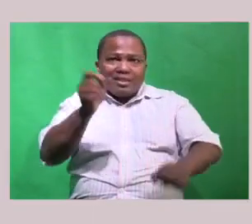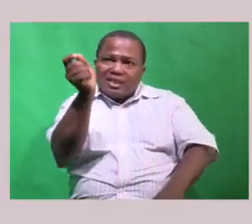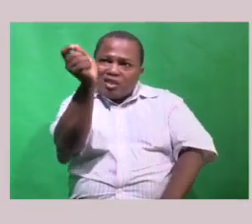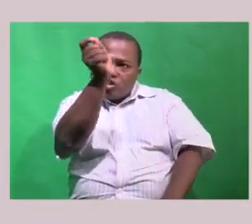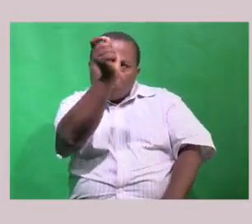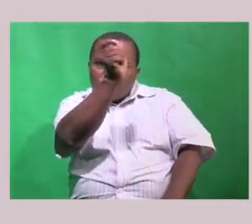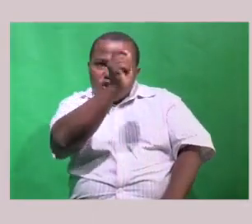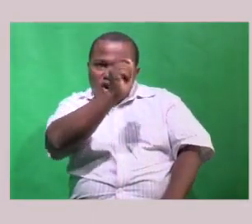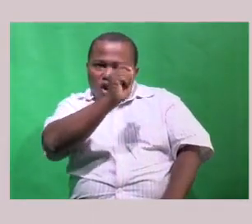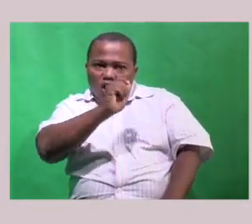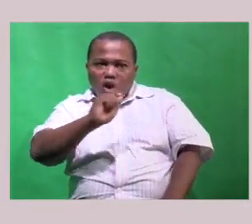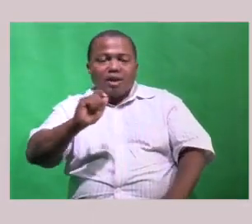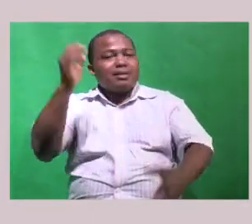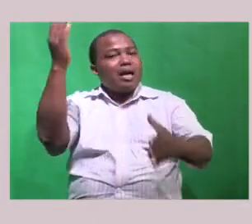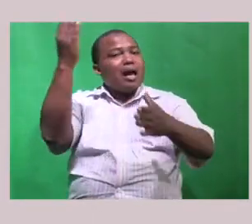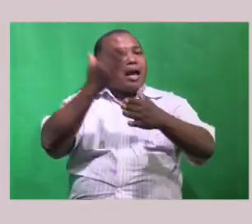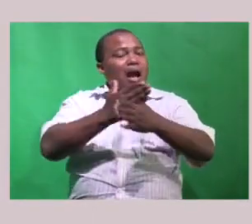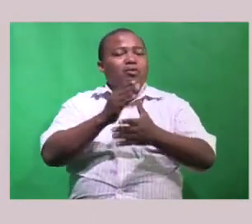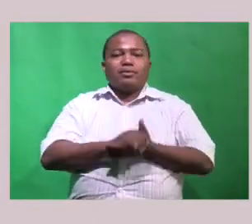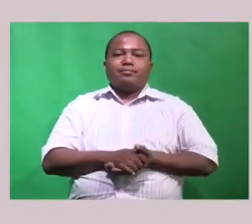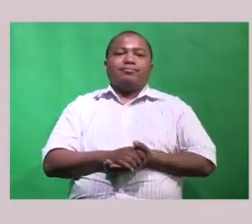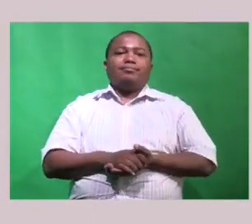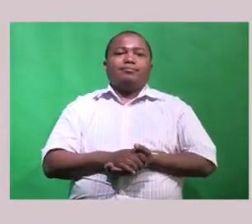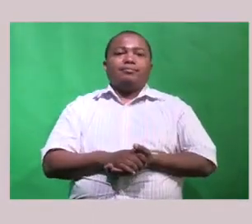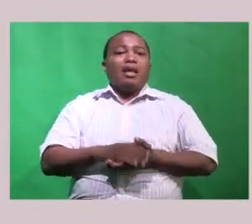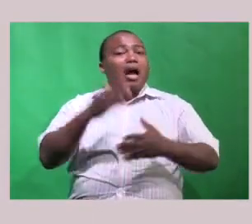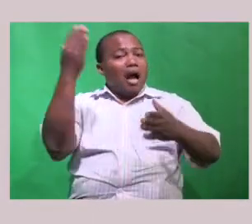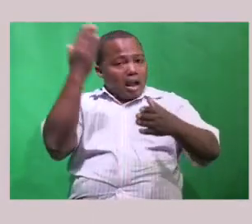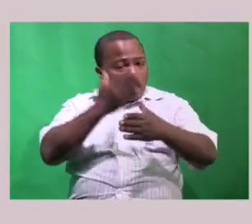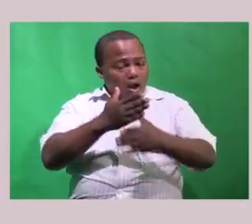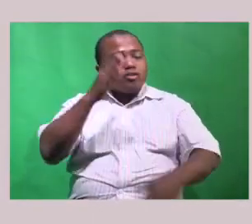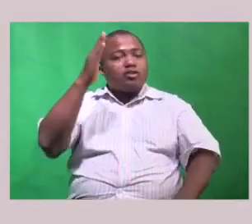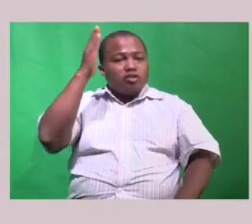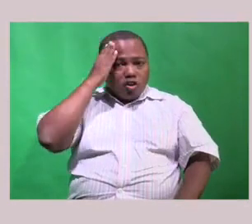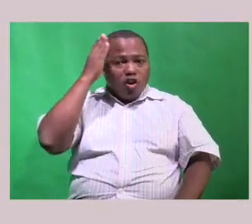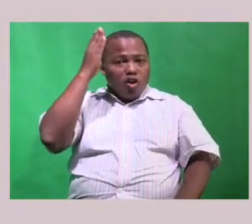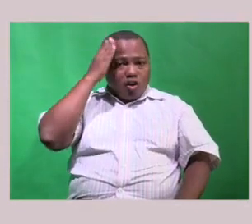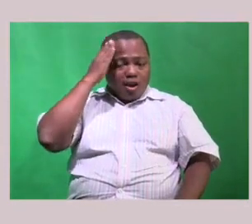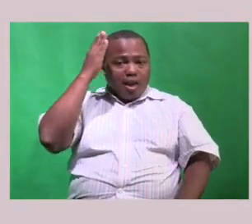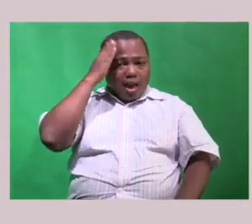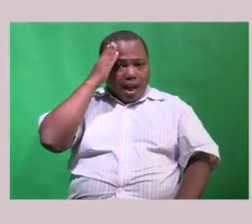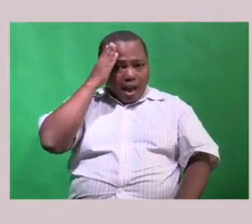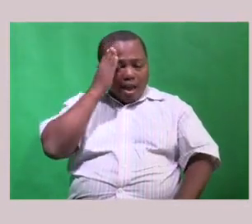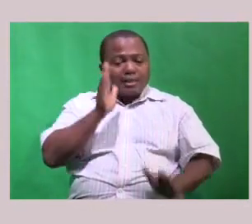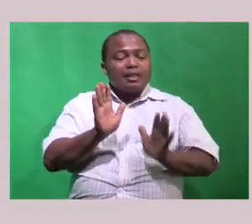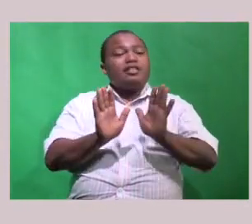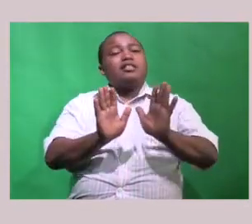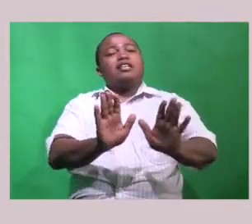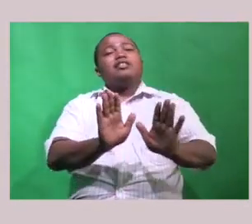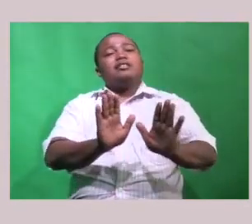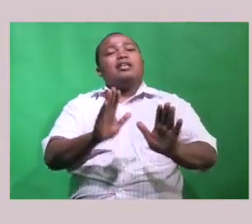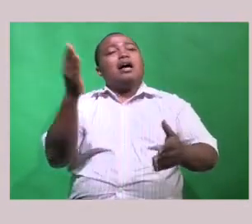account. The account is known as a stationary account.